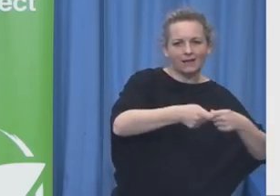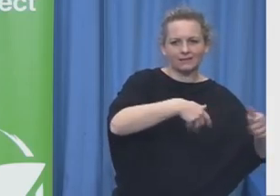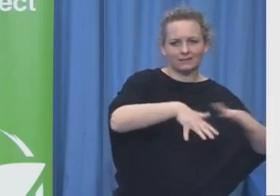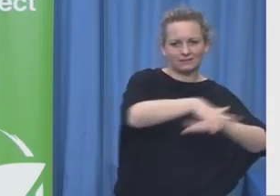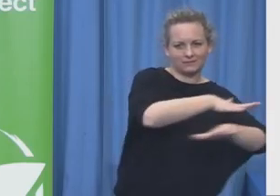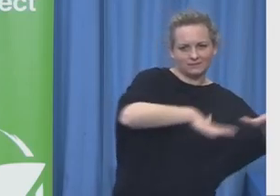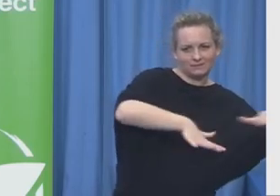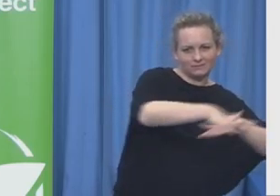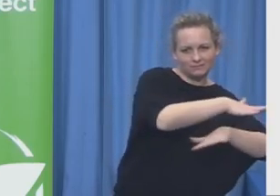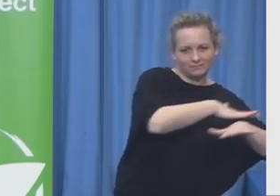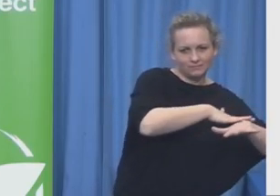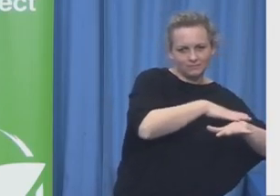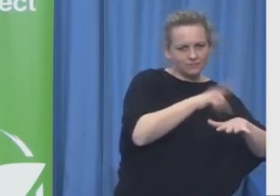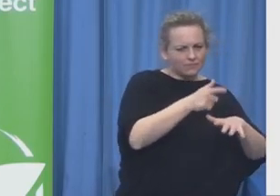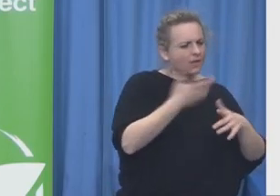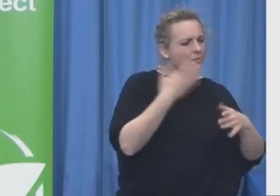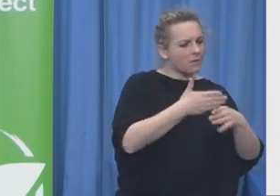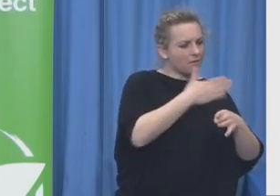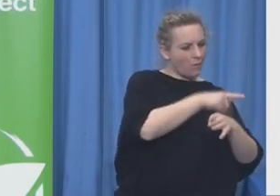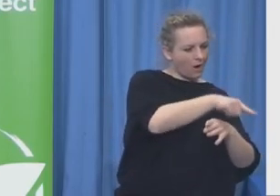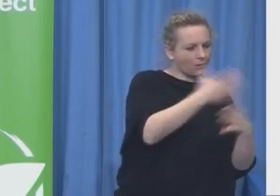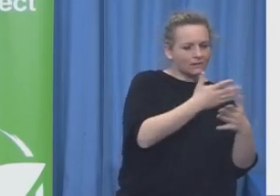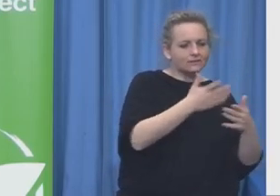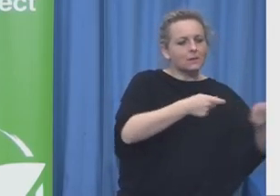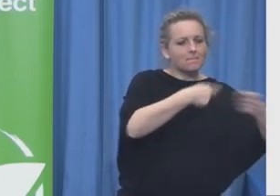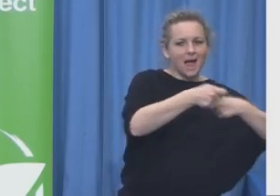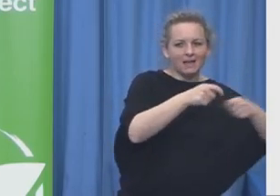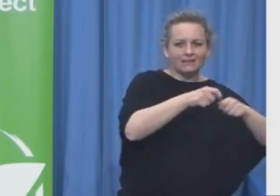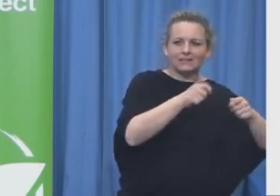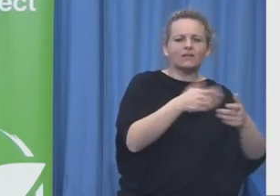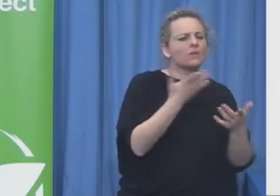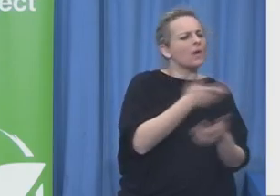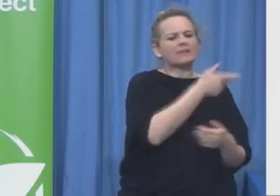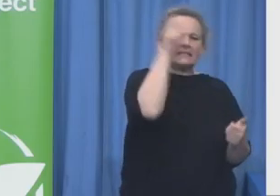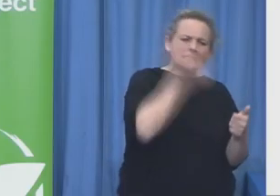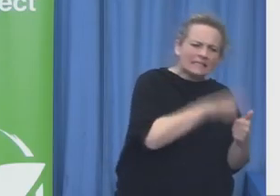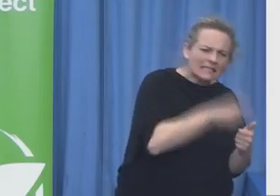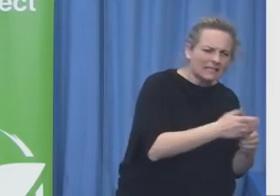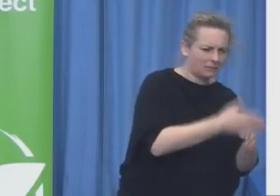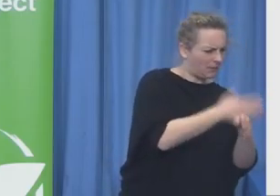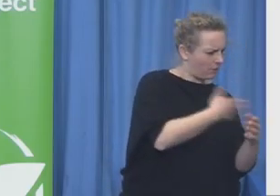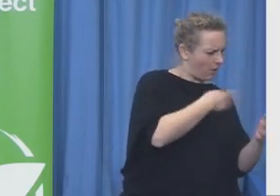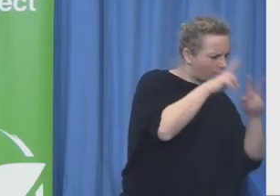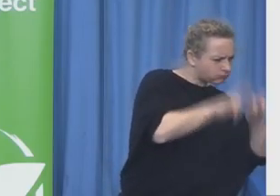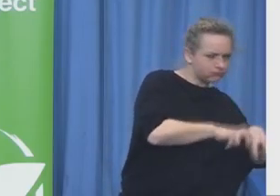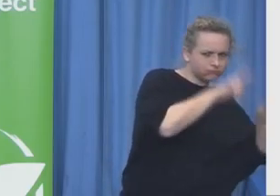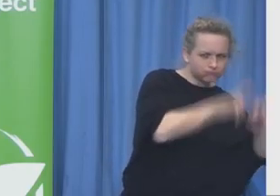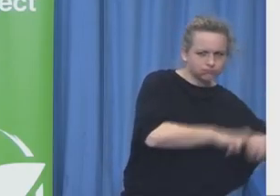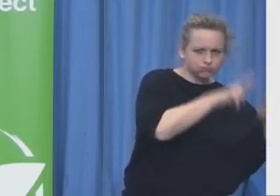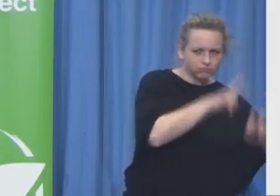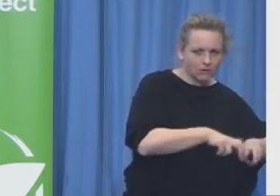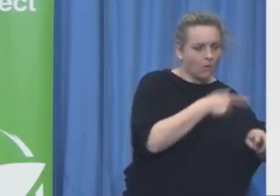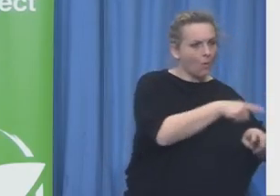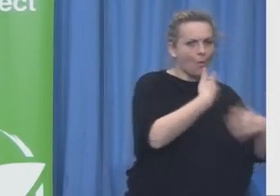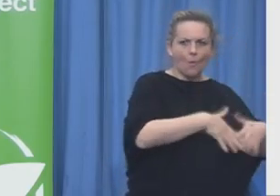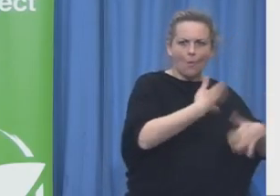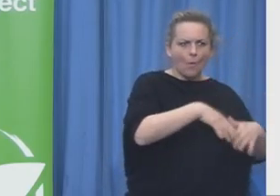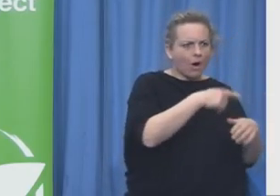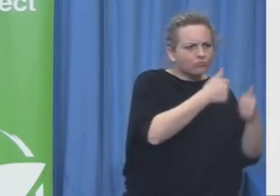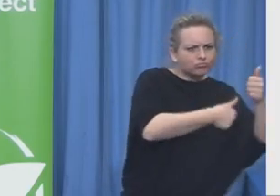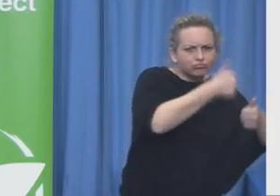market-based research, looking at what competitive employment looks like, what jobs are